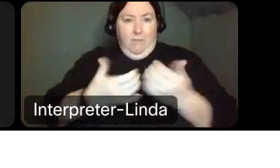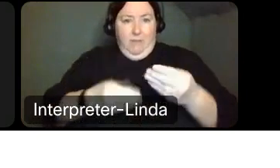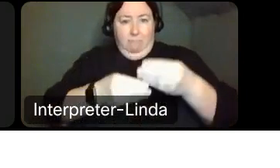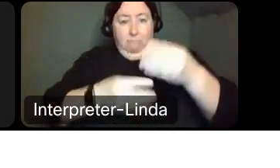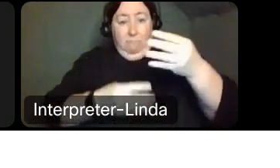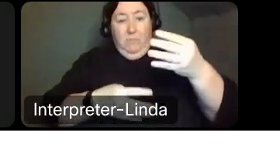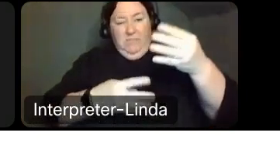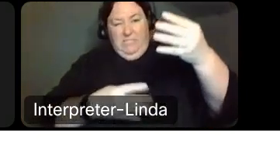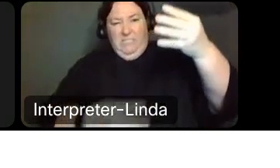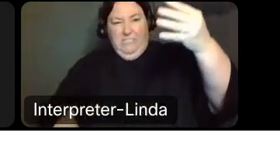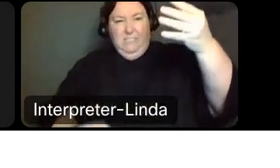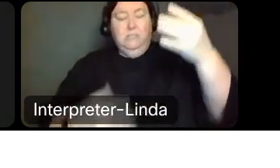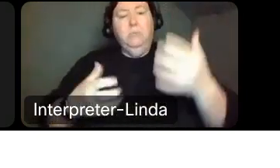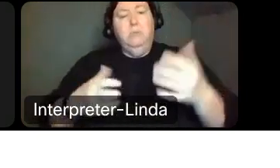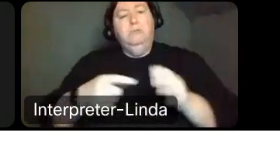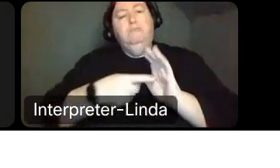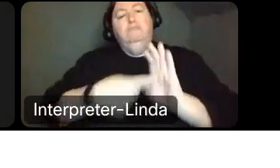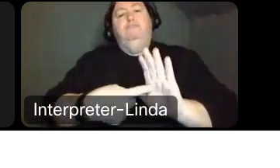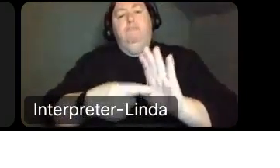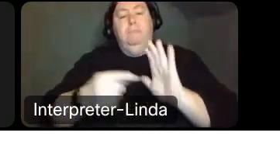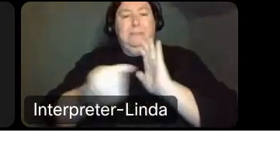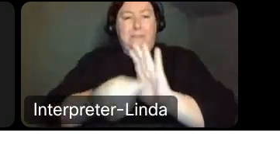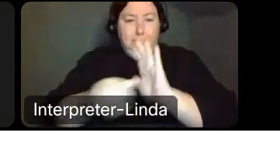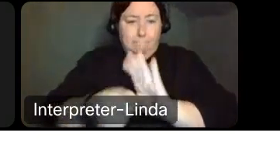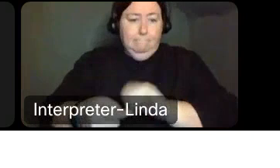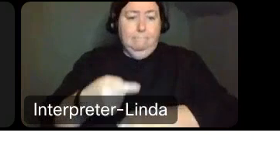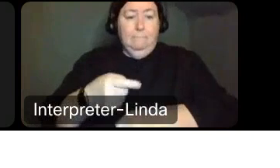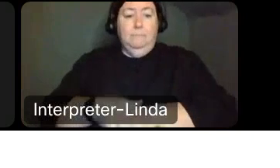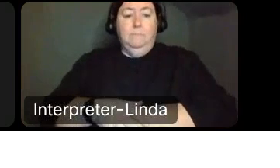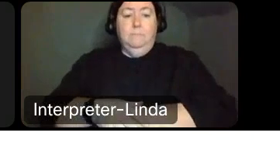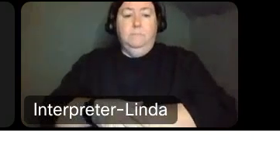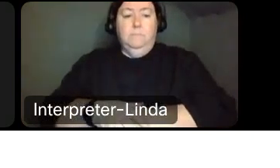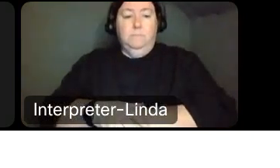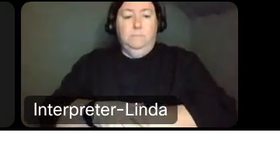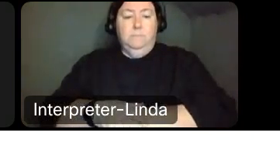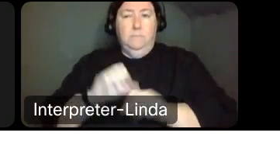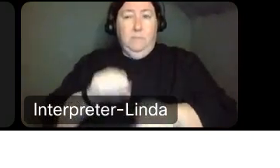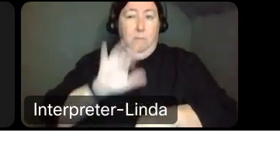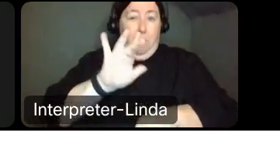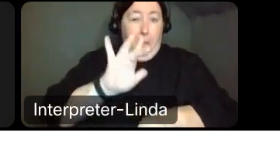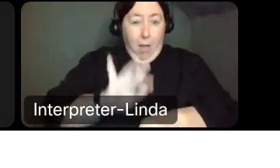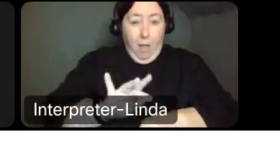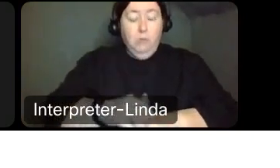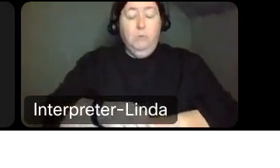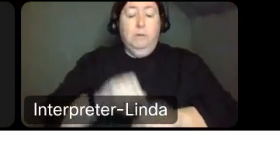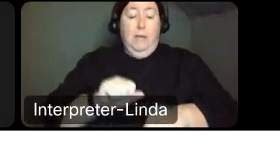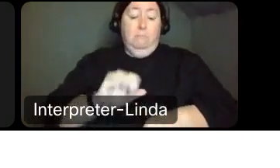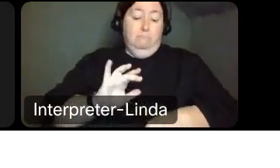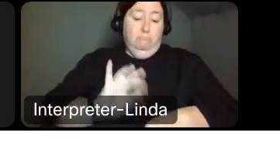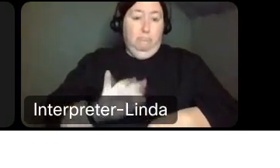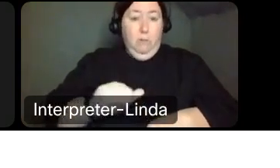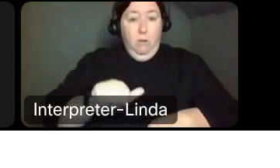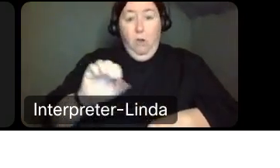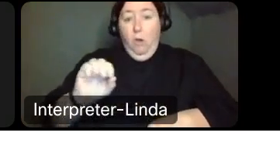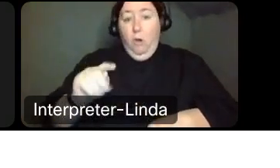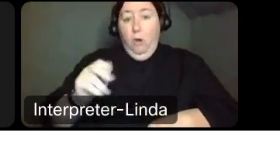space purposes, but there's a long list of things you can choose from. There's also an other option at the bottom with a text box you can fill in if